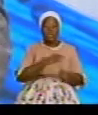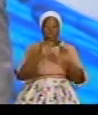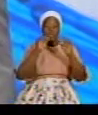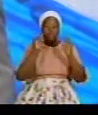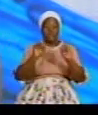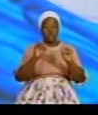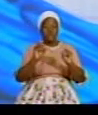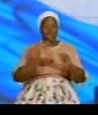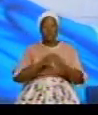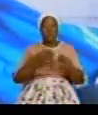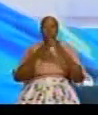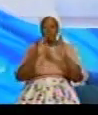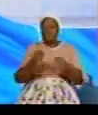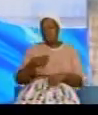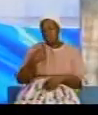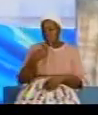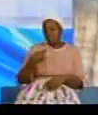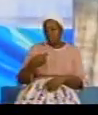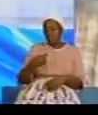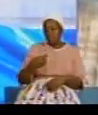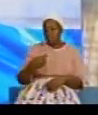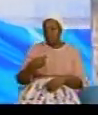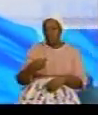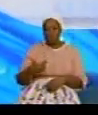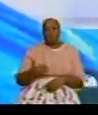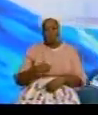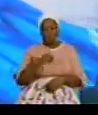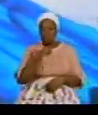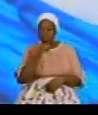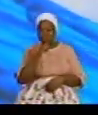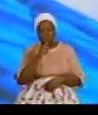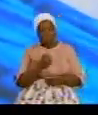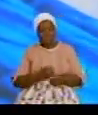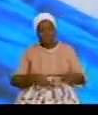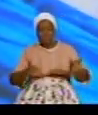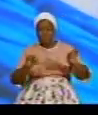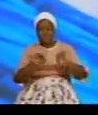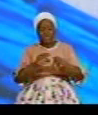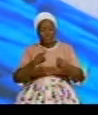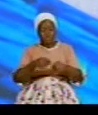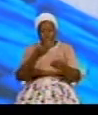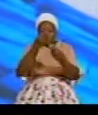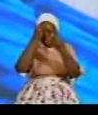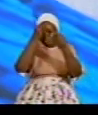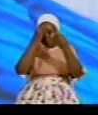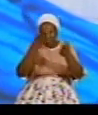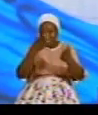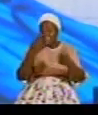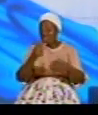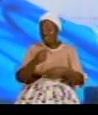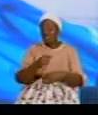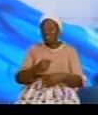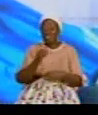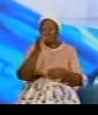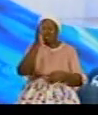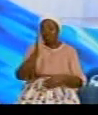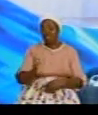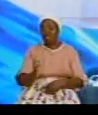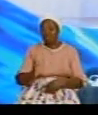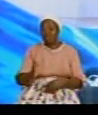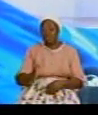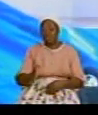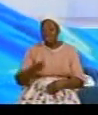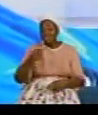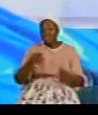leaders, they say, not necessary to obey the pastor, the leader, who has